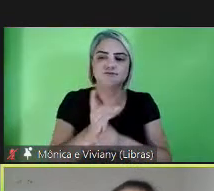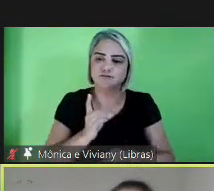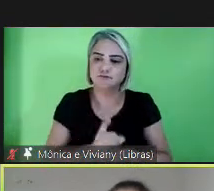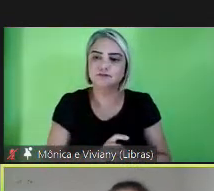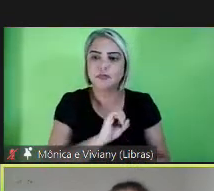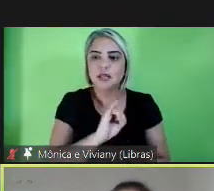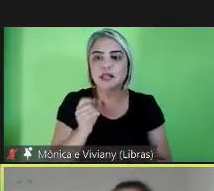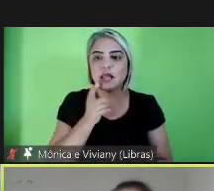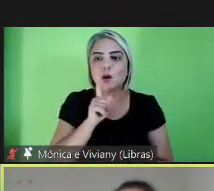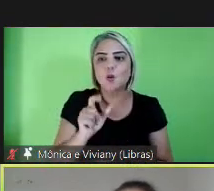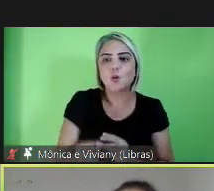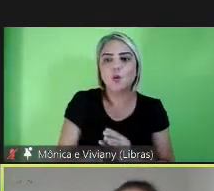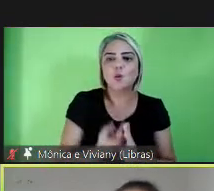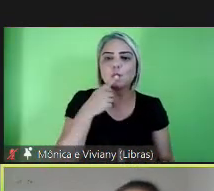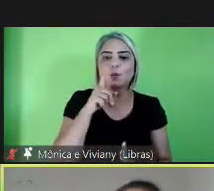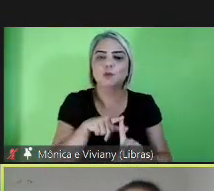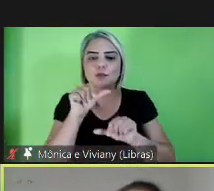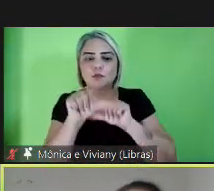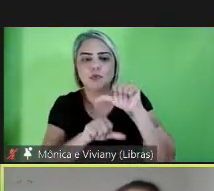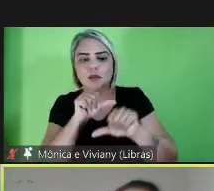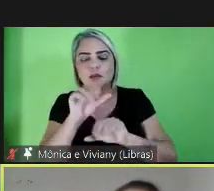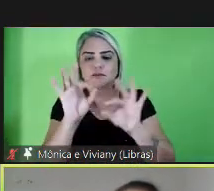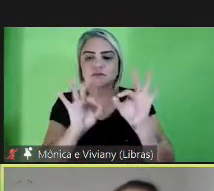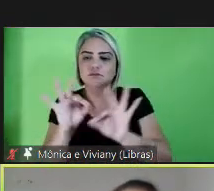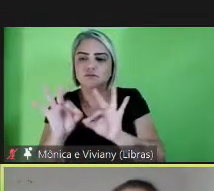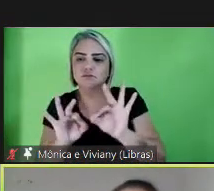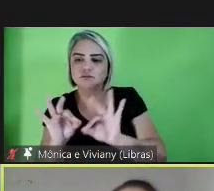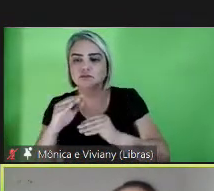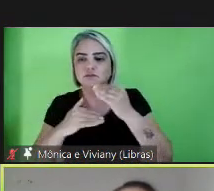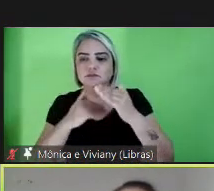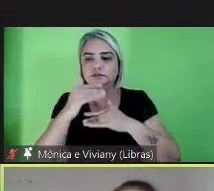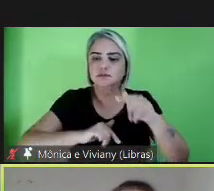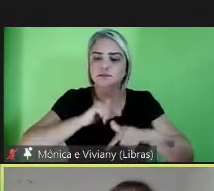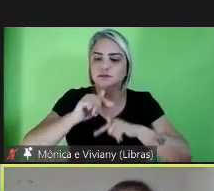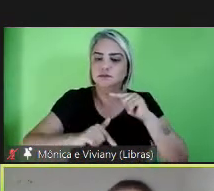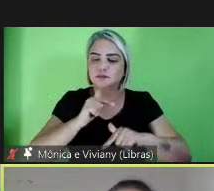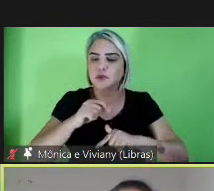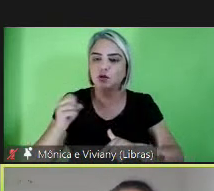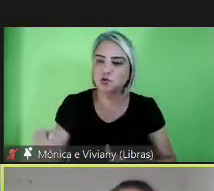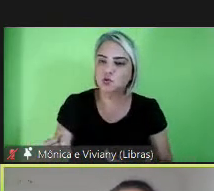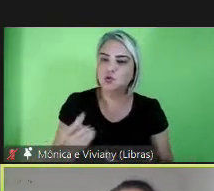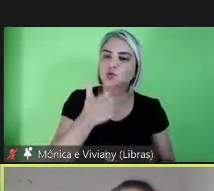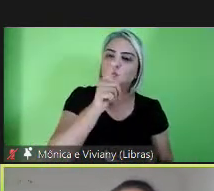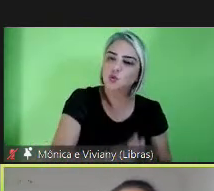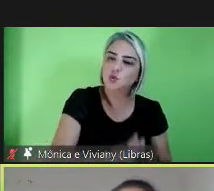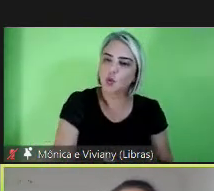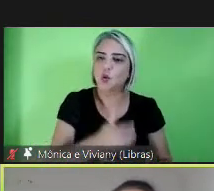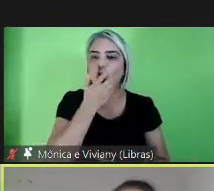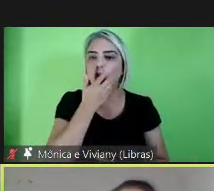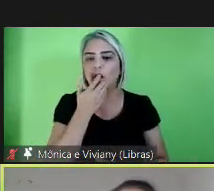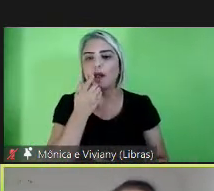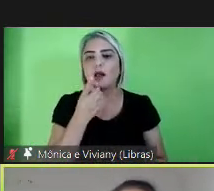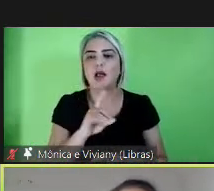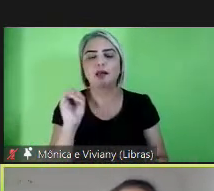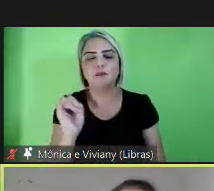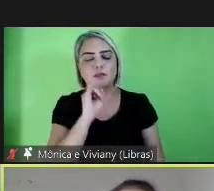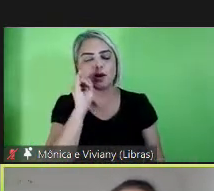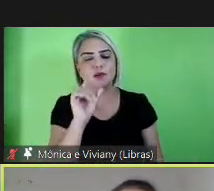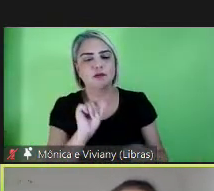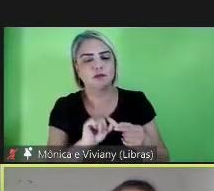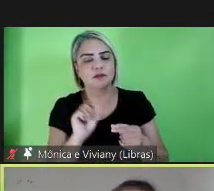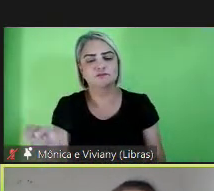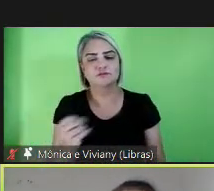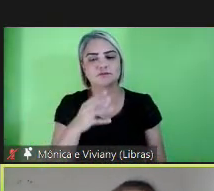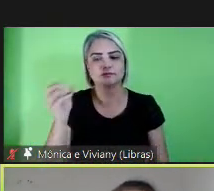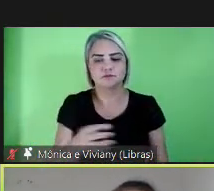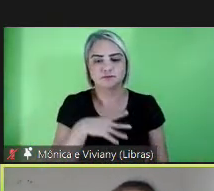this diagnosis. And if there is some kind of change in the organization, in the work procedures, again, it is